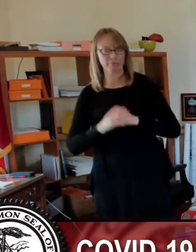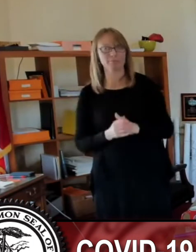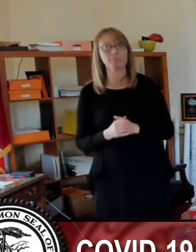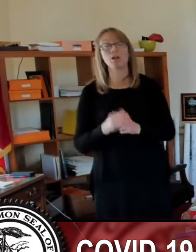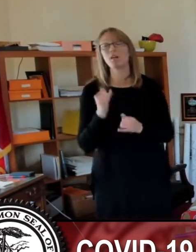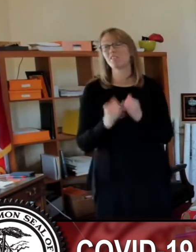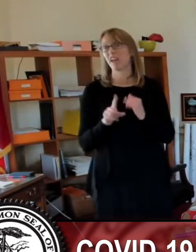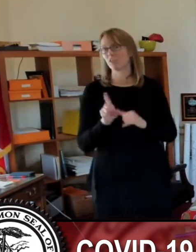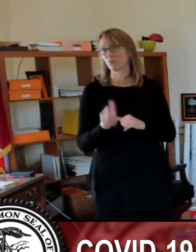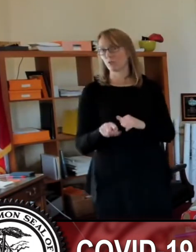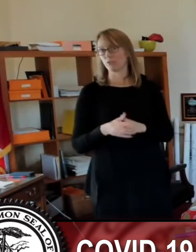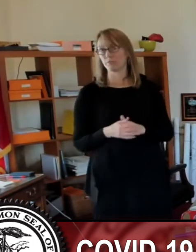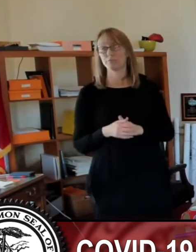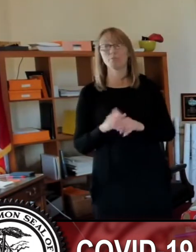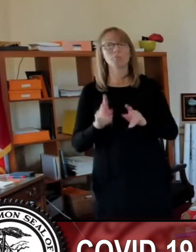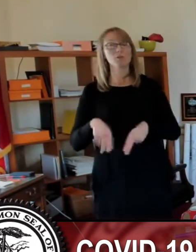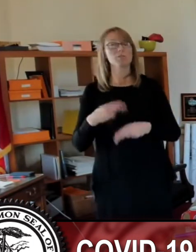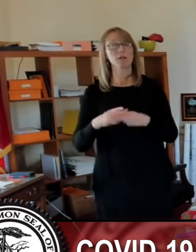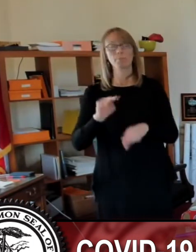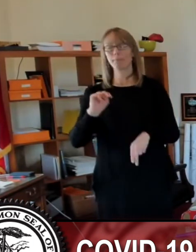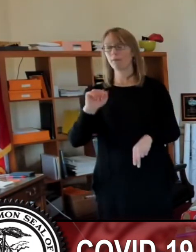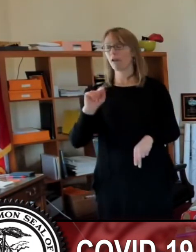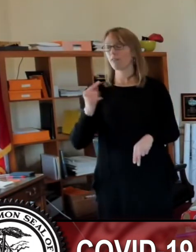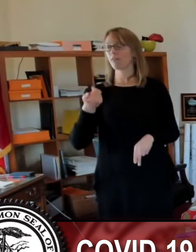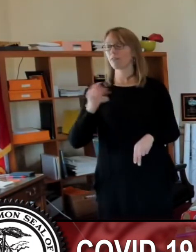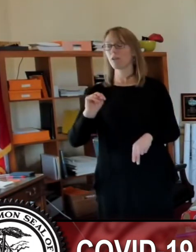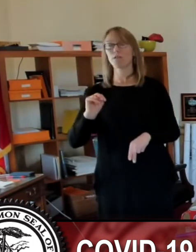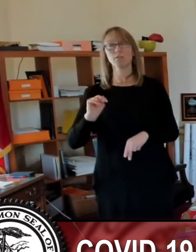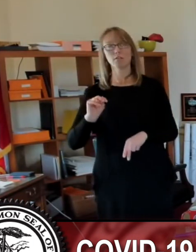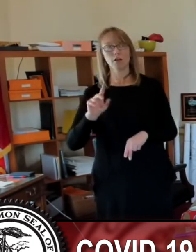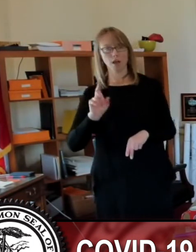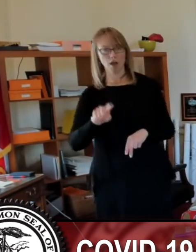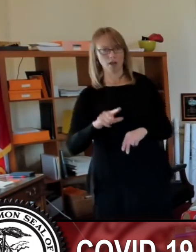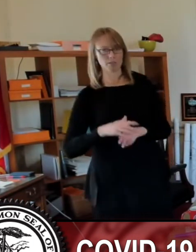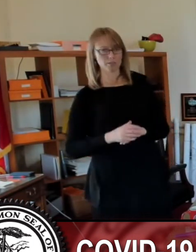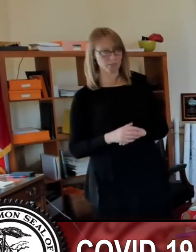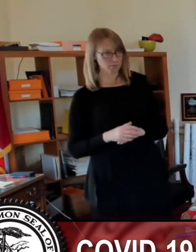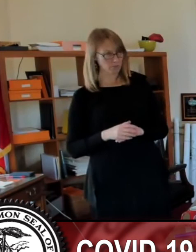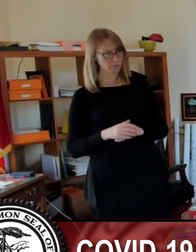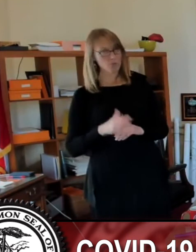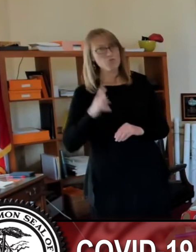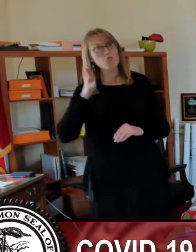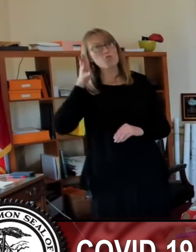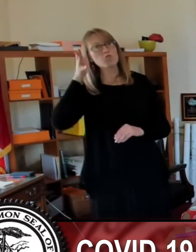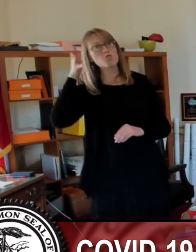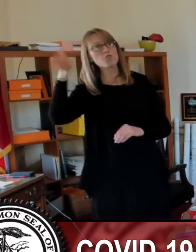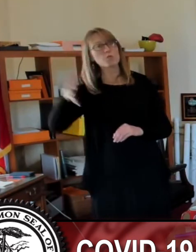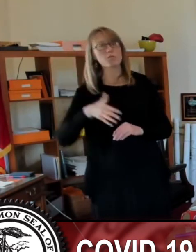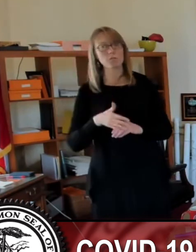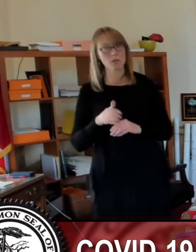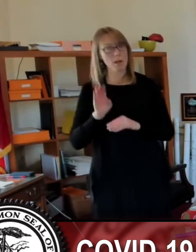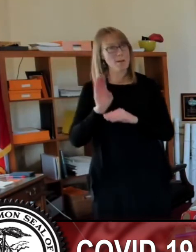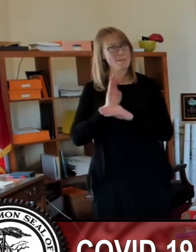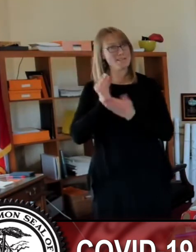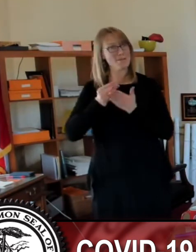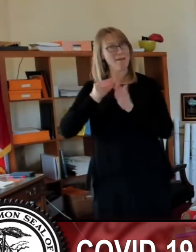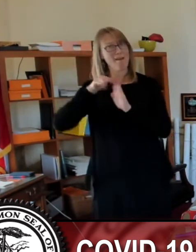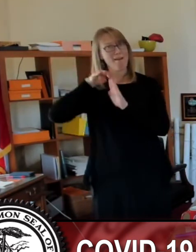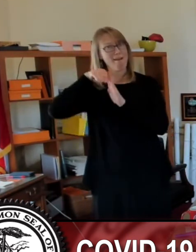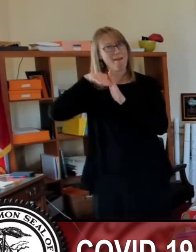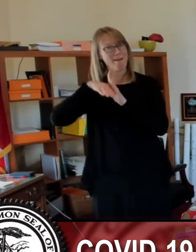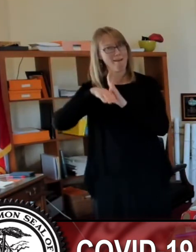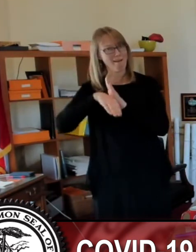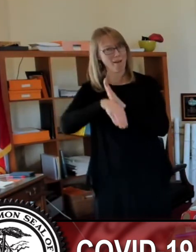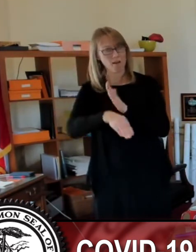Nathan. So looking to the future, Mayor, if the recession continues, what is the city's plan to tackle